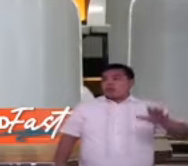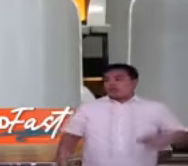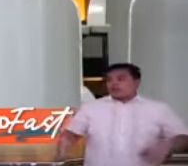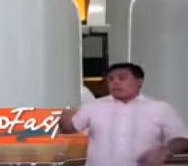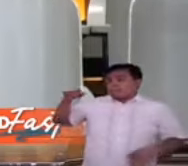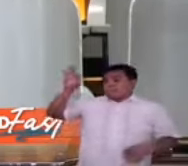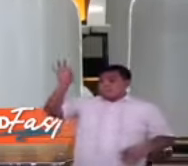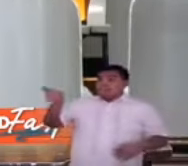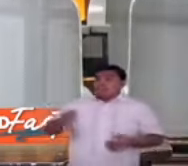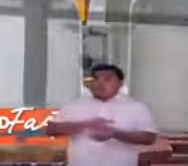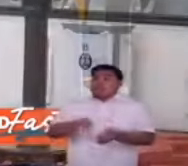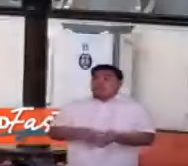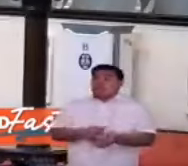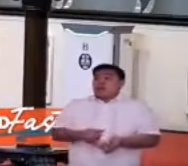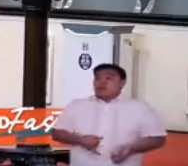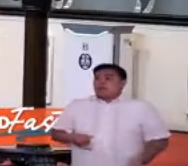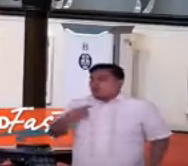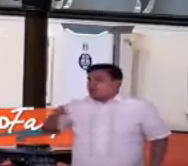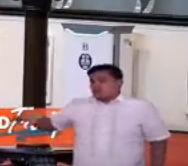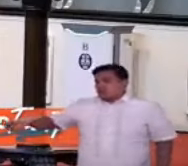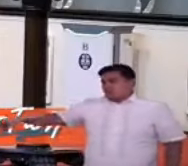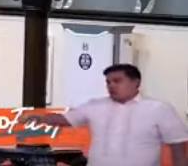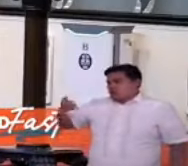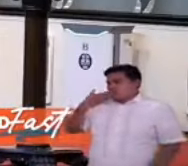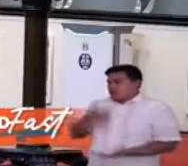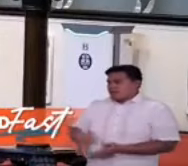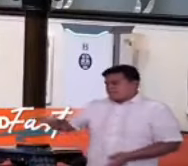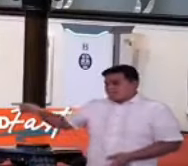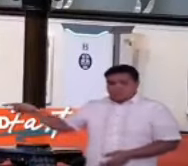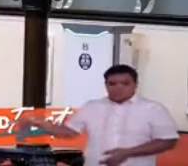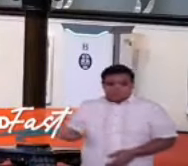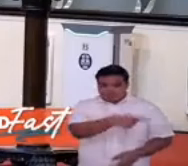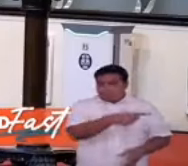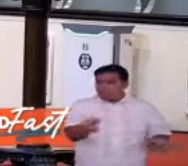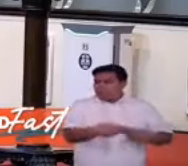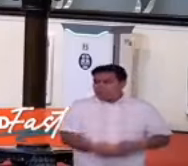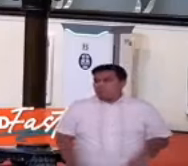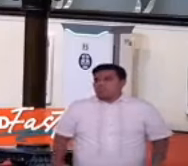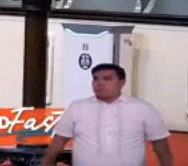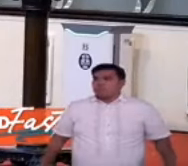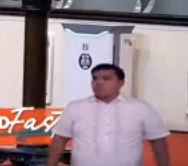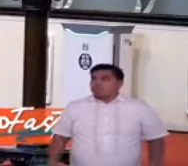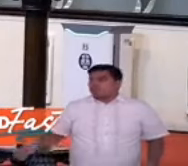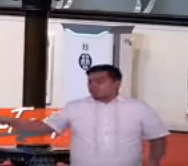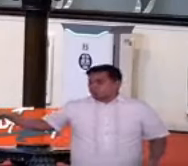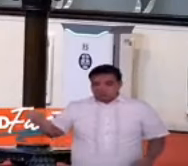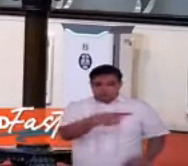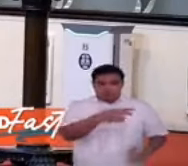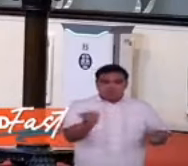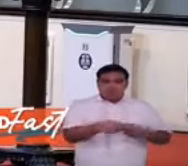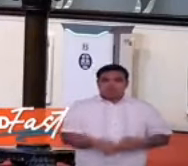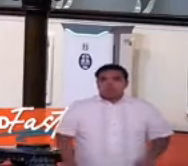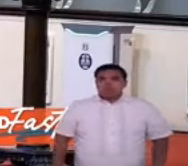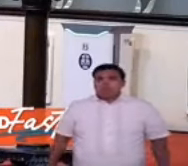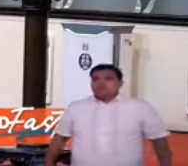Mingon ng mama, ayaw dear, ayaw dear, ayaw. Hawa diha. Ayo